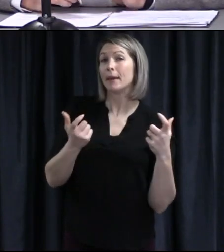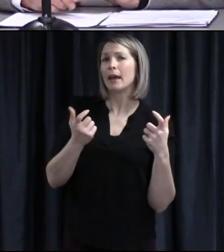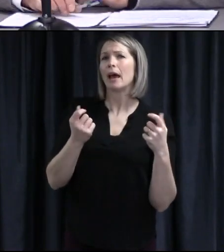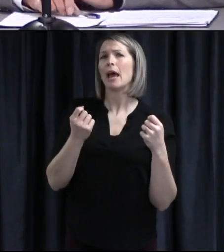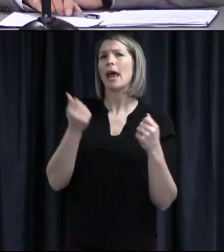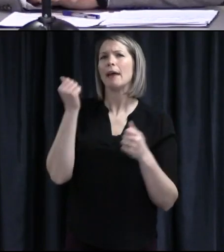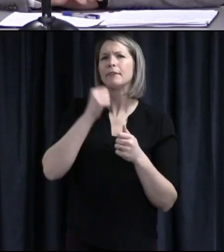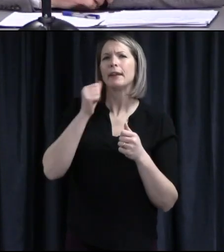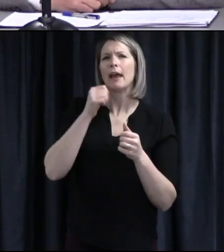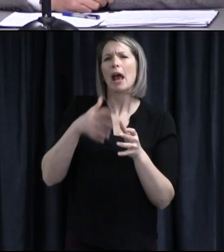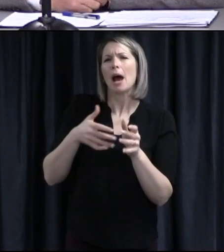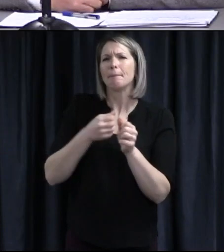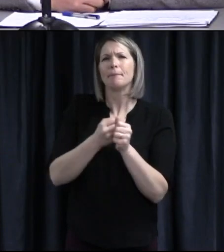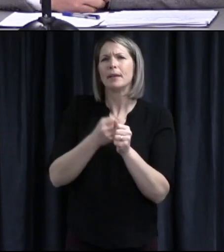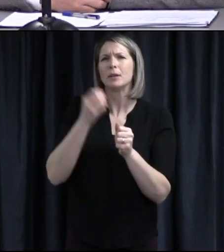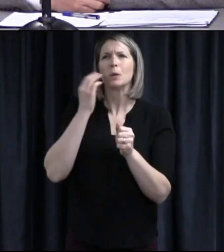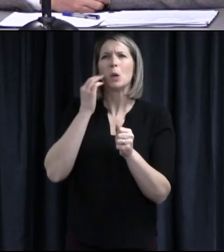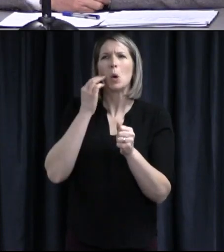day this week?